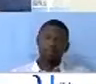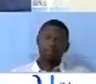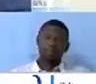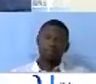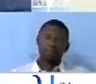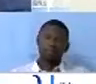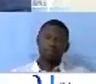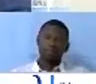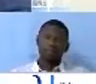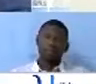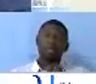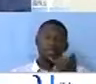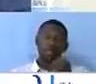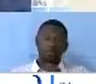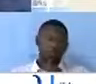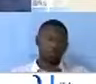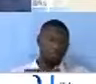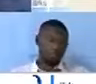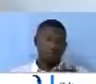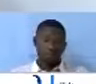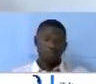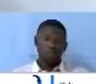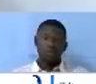he was interested in the military officers.